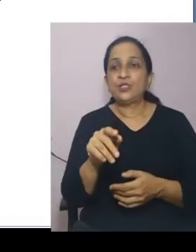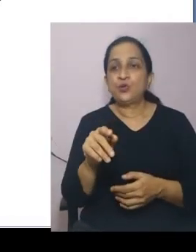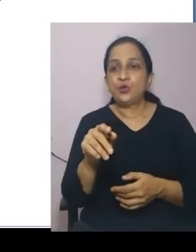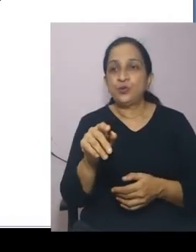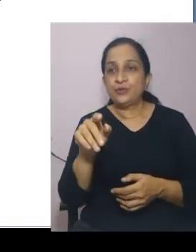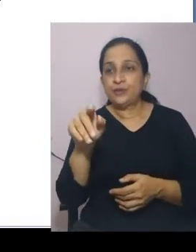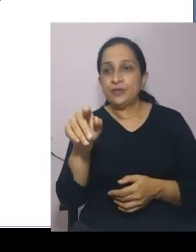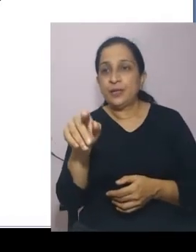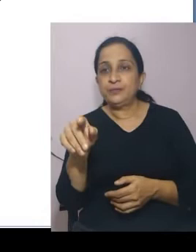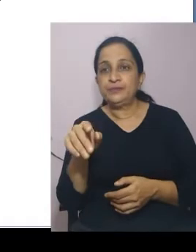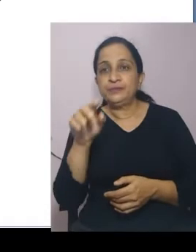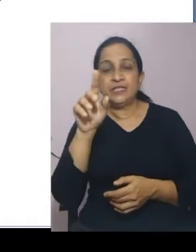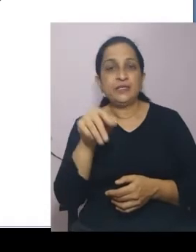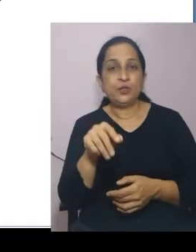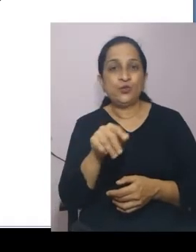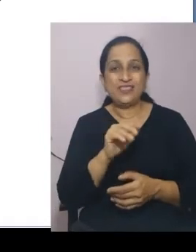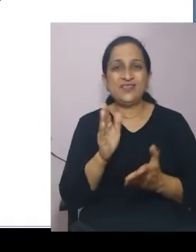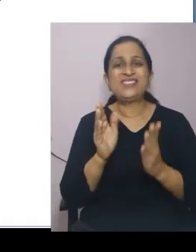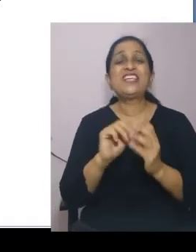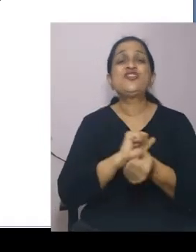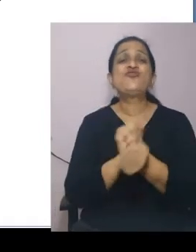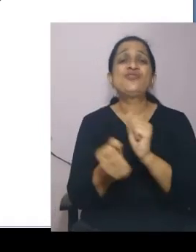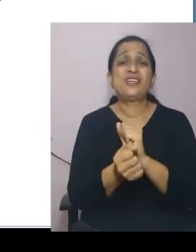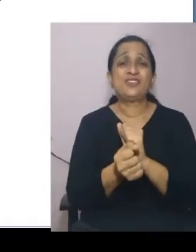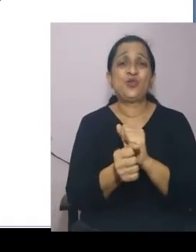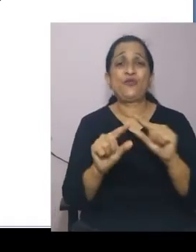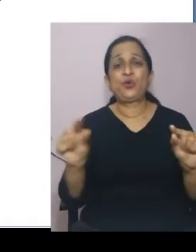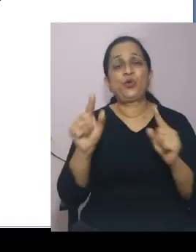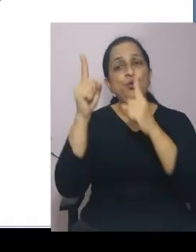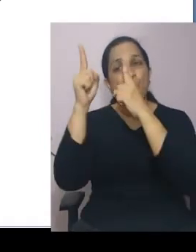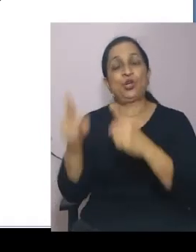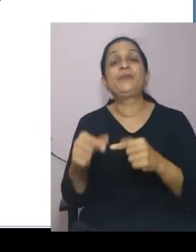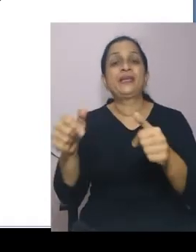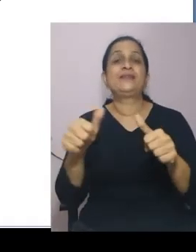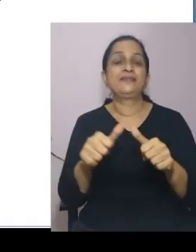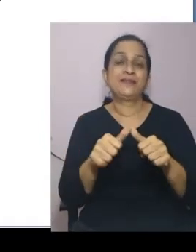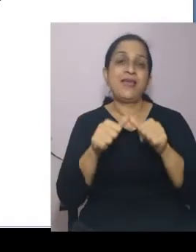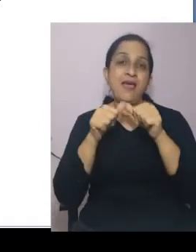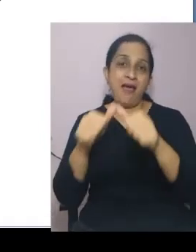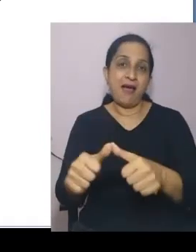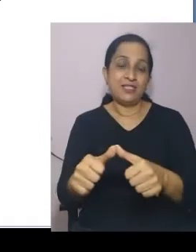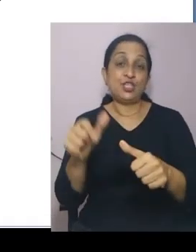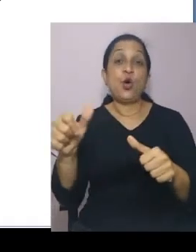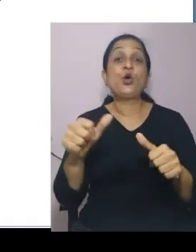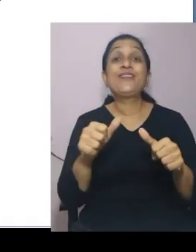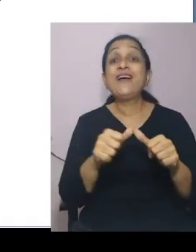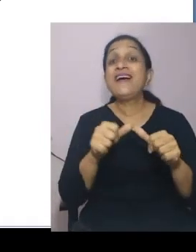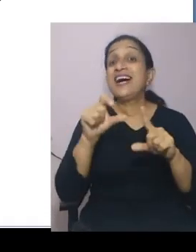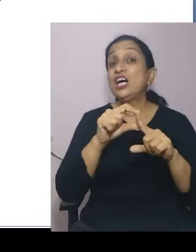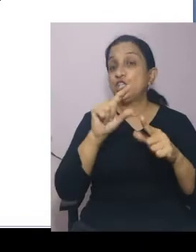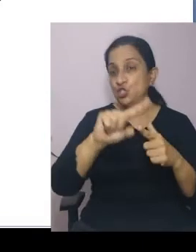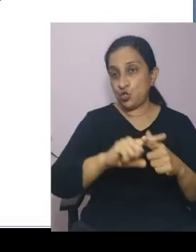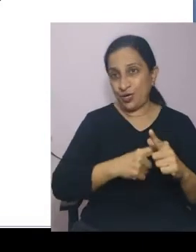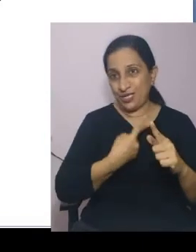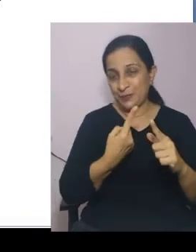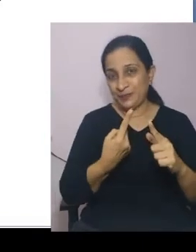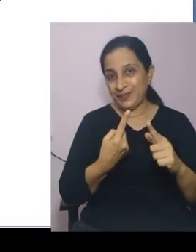2, then this becomes this and this becomes this, that is the adjoint. If